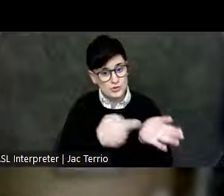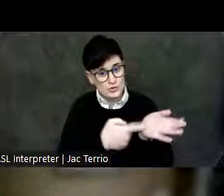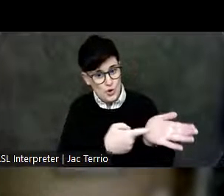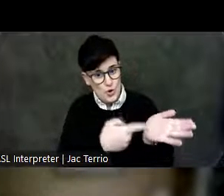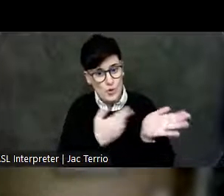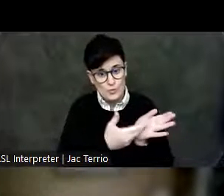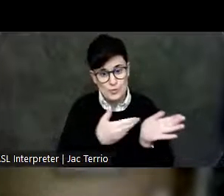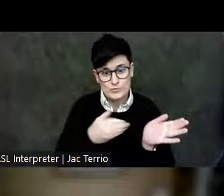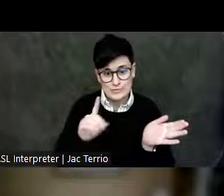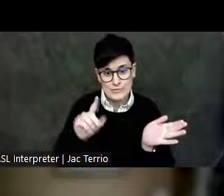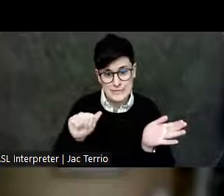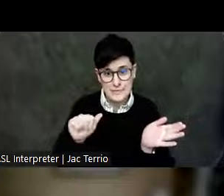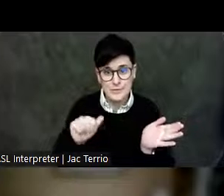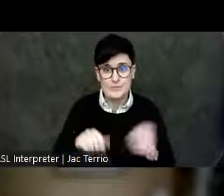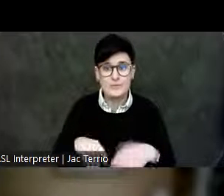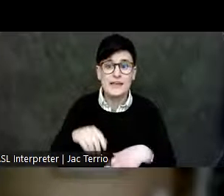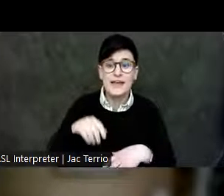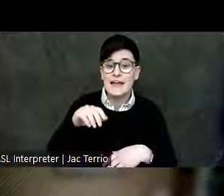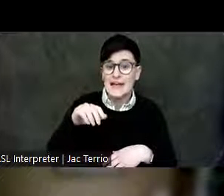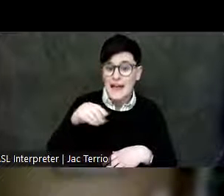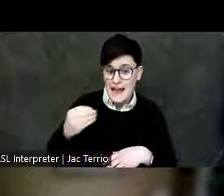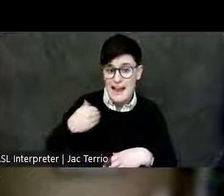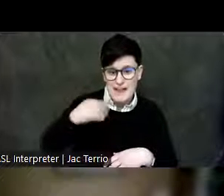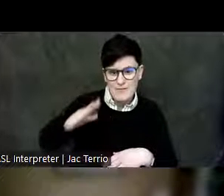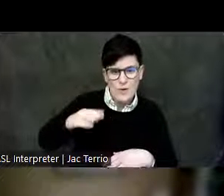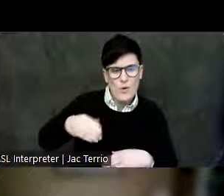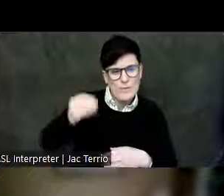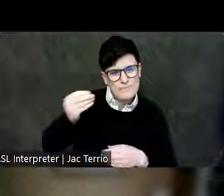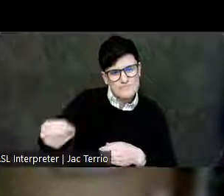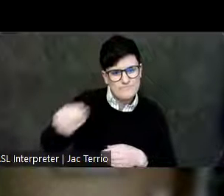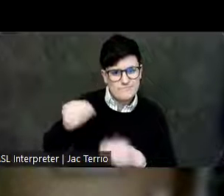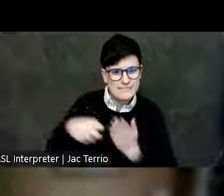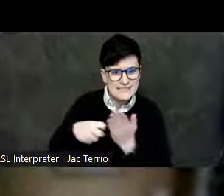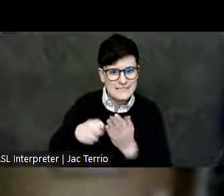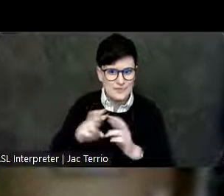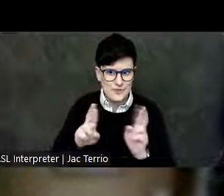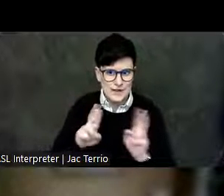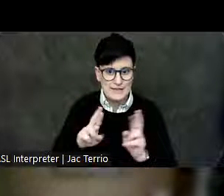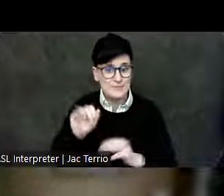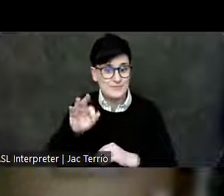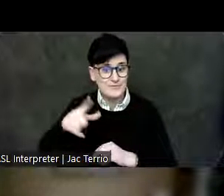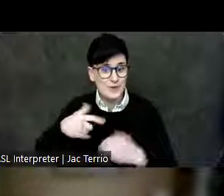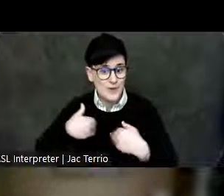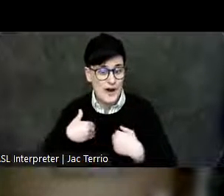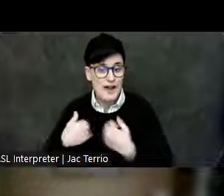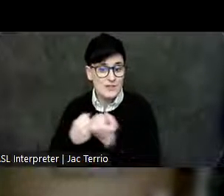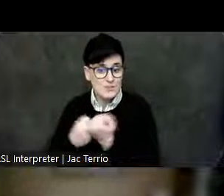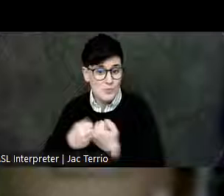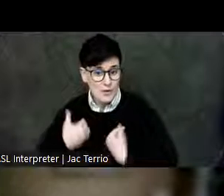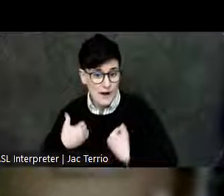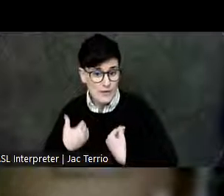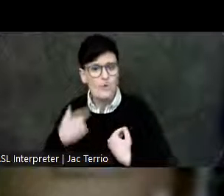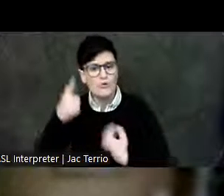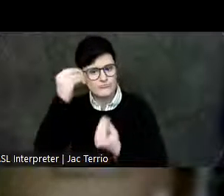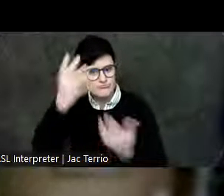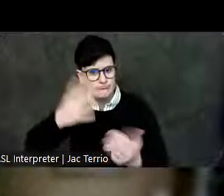you. If you're traveling with a guide or a support animal, make sure the airport is notified of this before you go. Pack extra